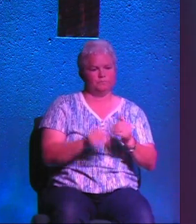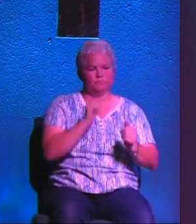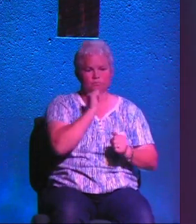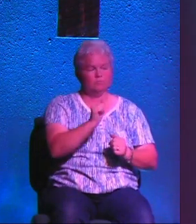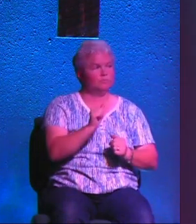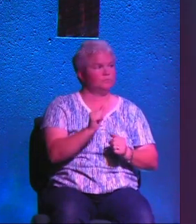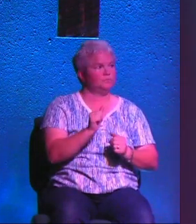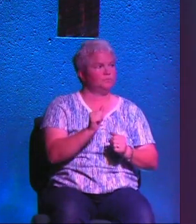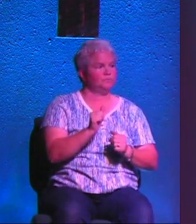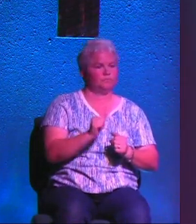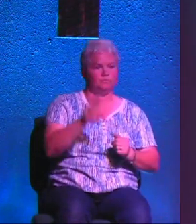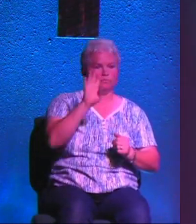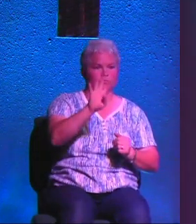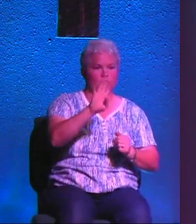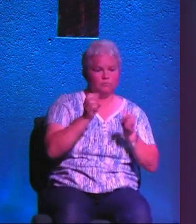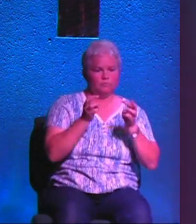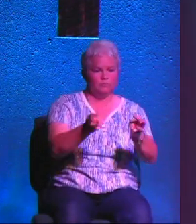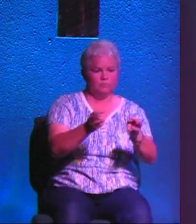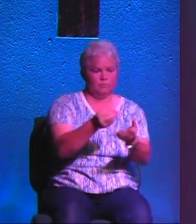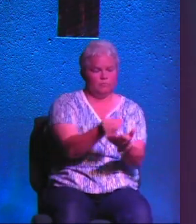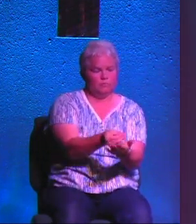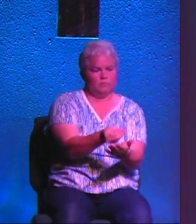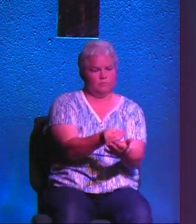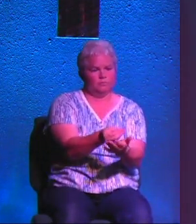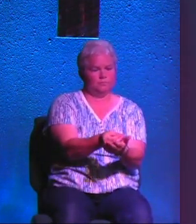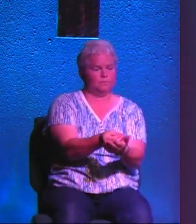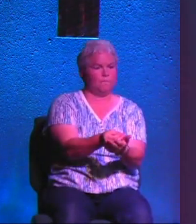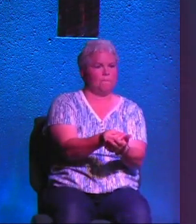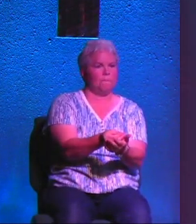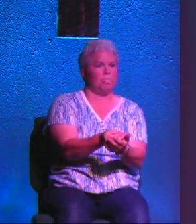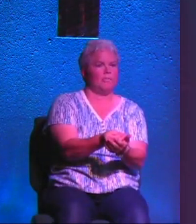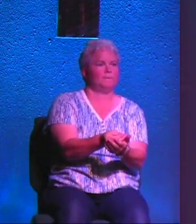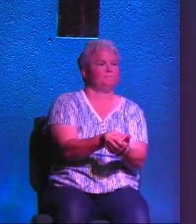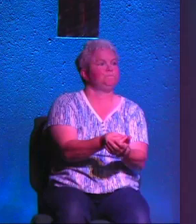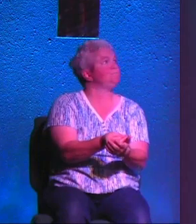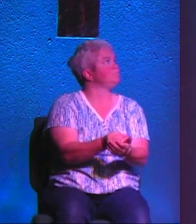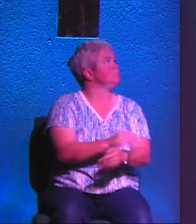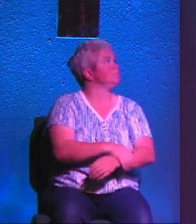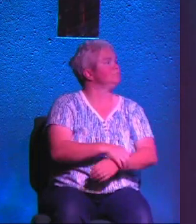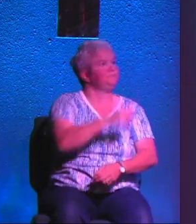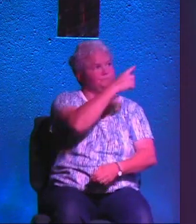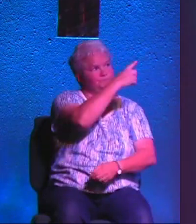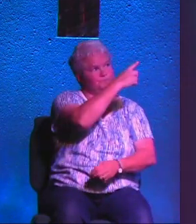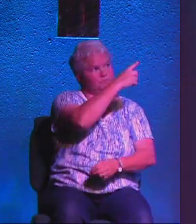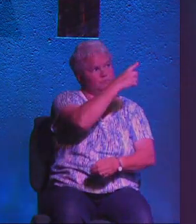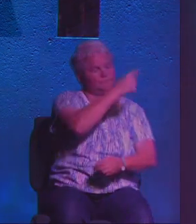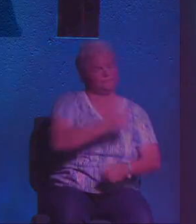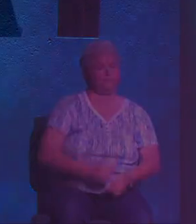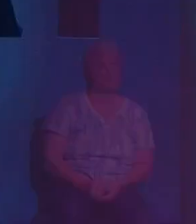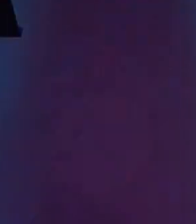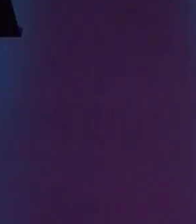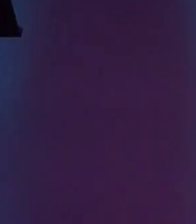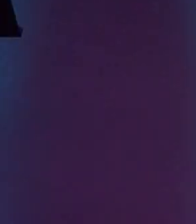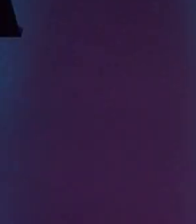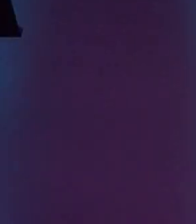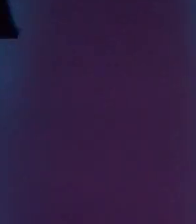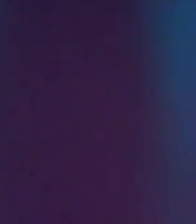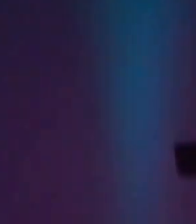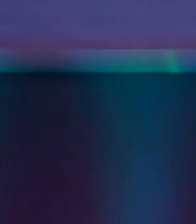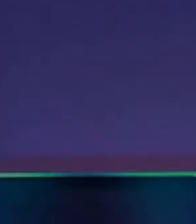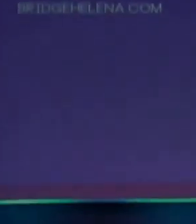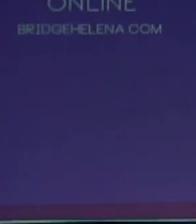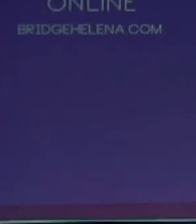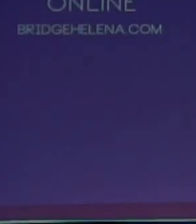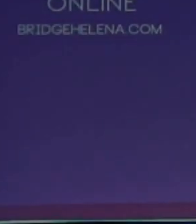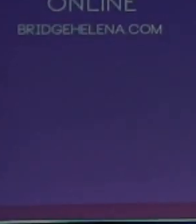is going on here. All right, four ways to give. Like always, you can give online, you can give through our app online, you